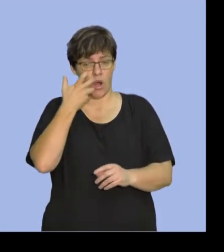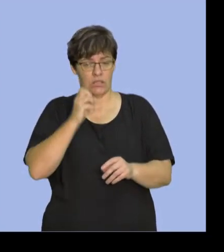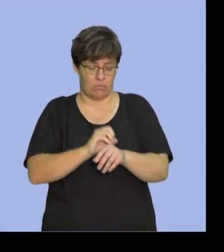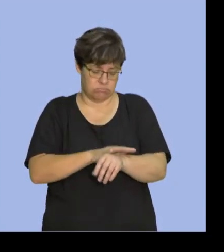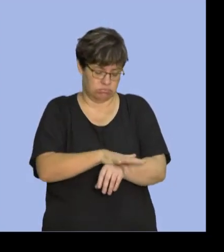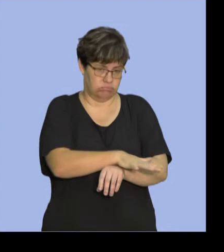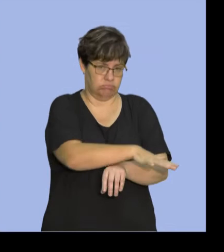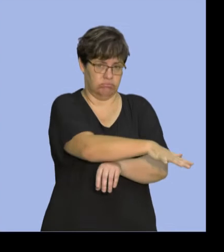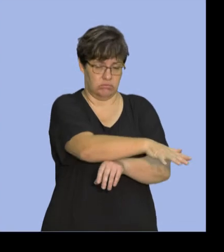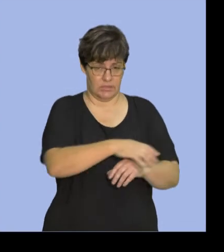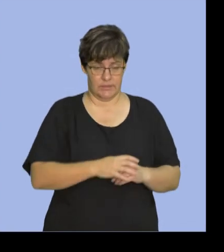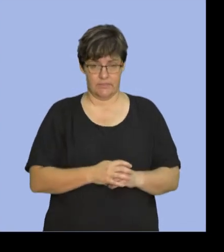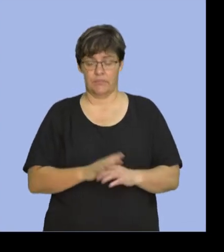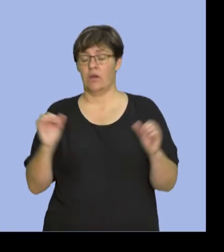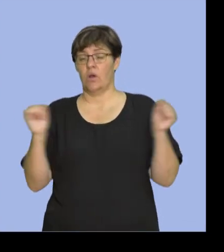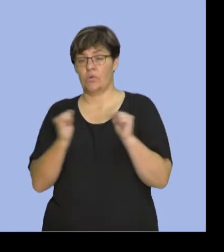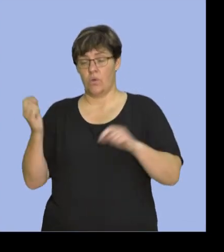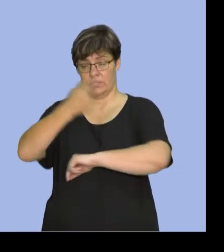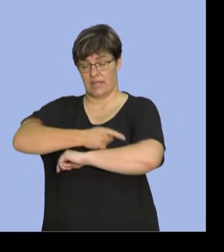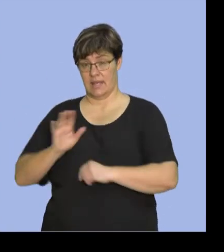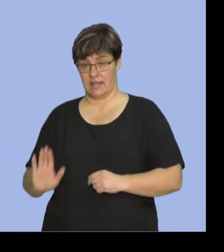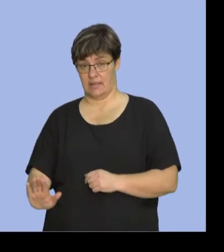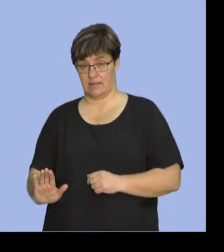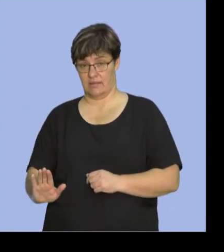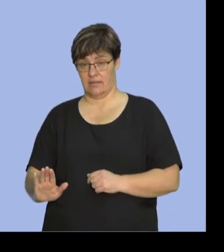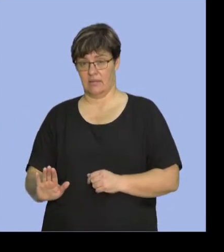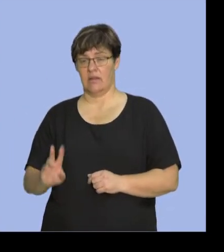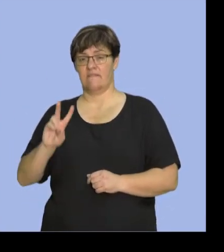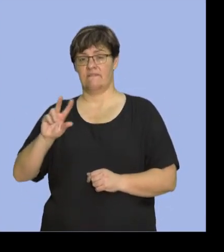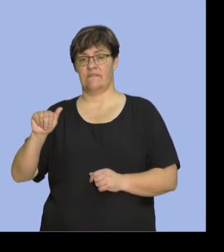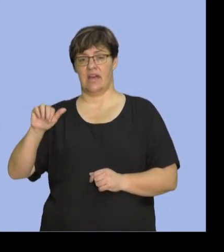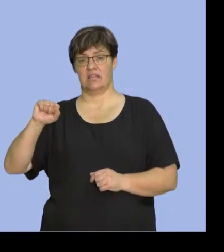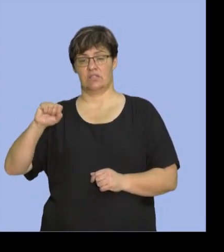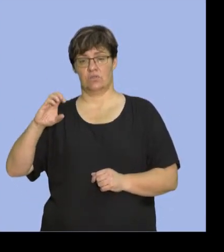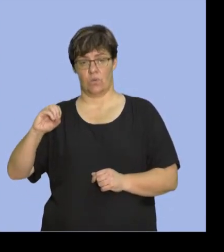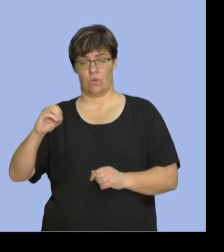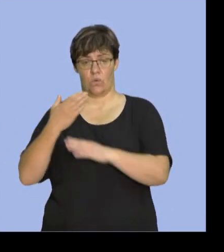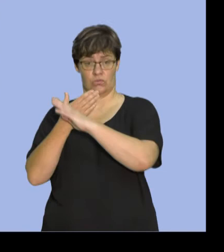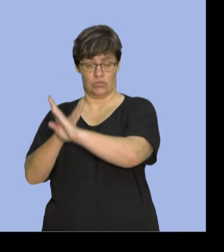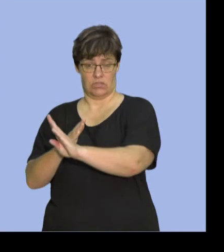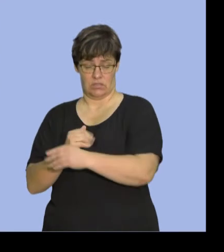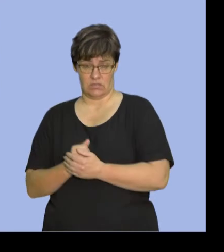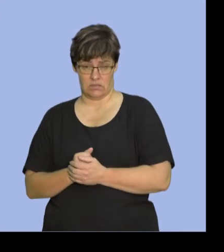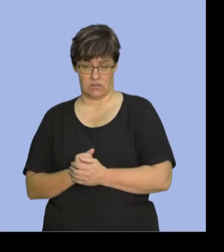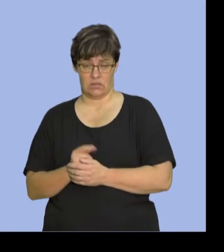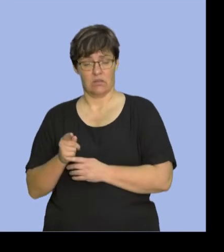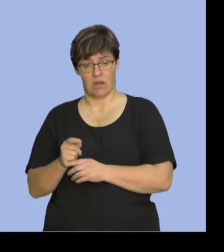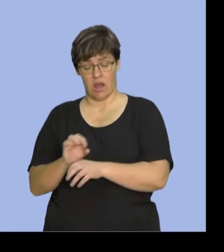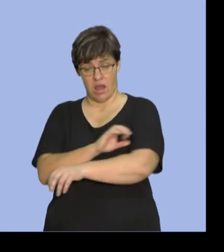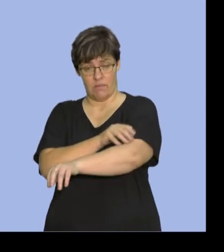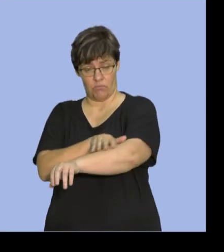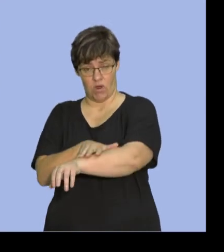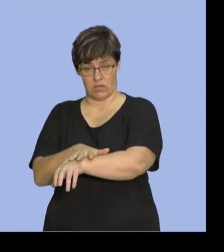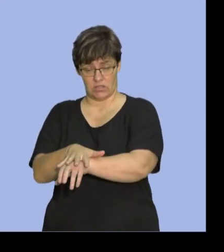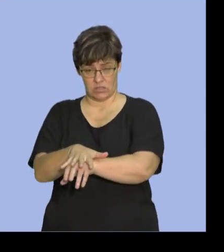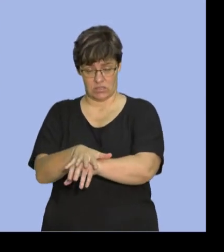surrounding. However, on a cold day, there is vasoconstriction. Again, the arterioles, which are branches